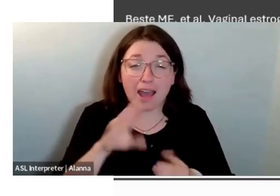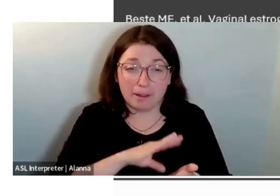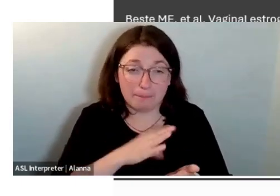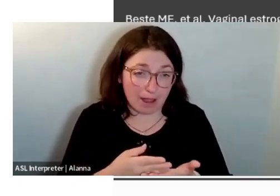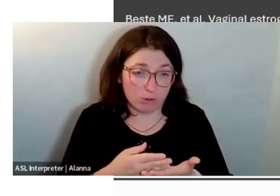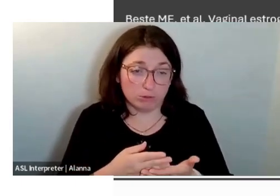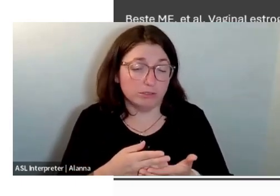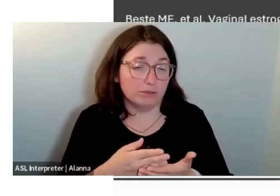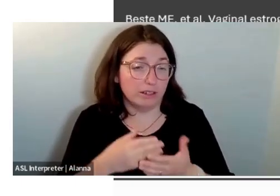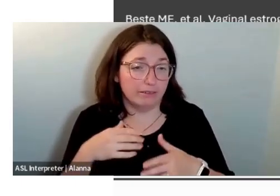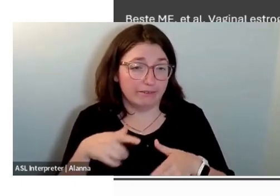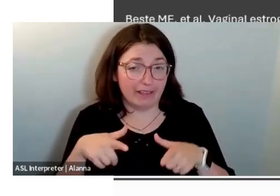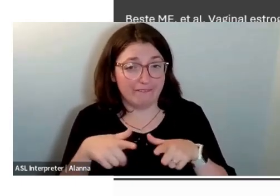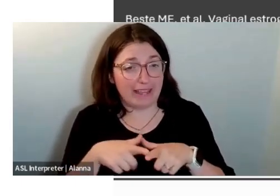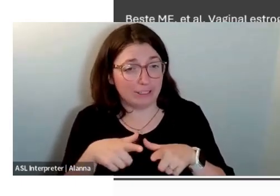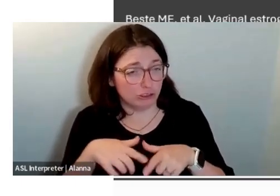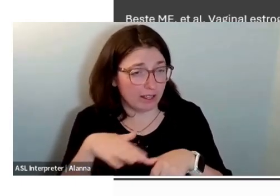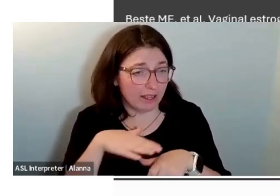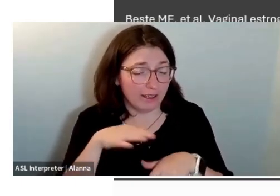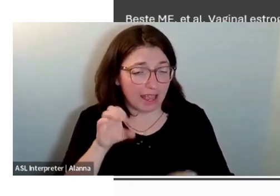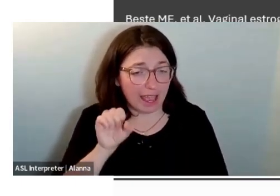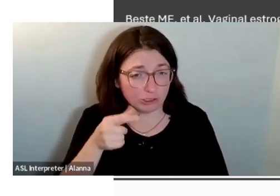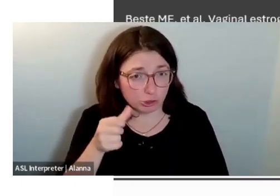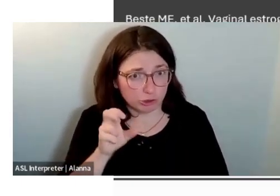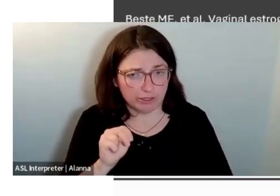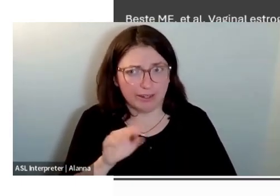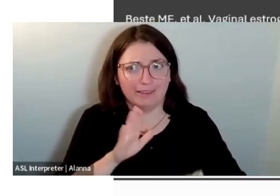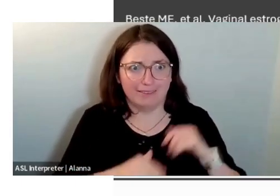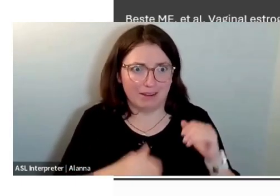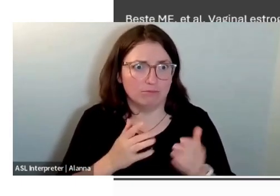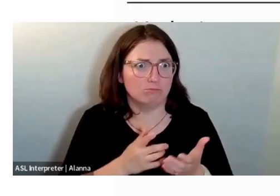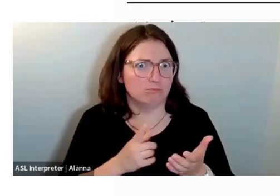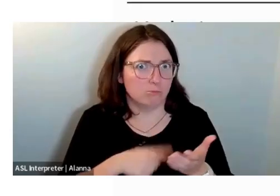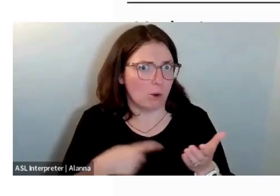the formulations we currently have available.